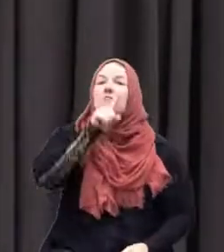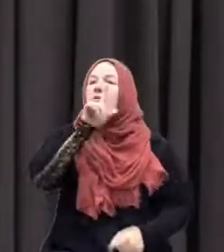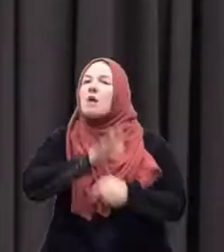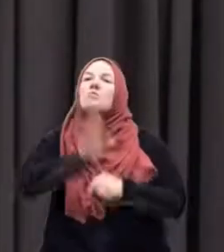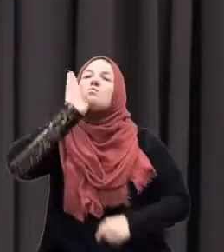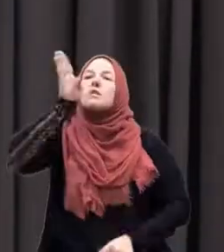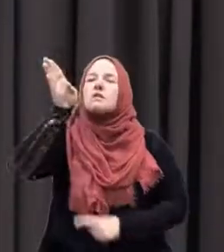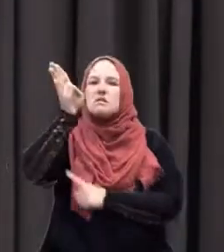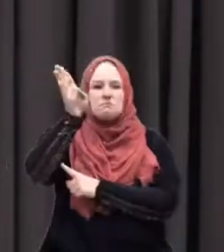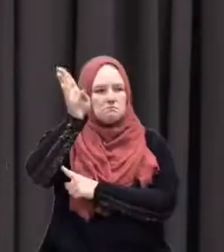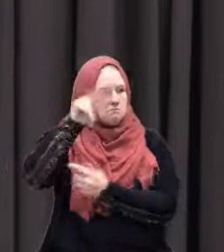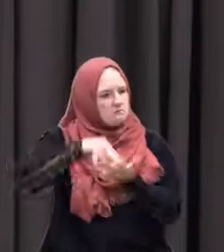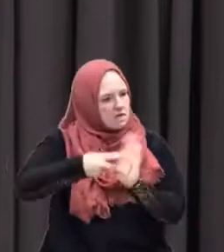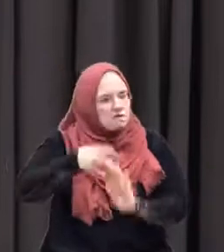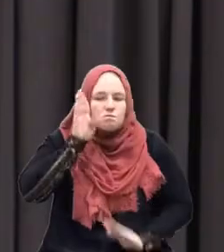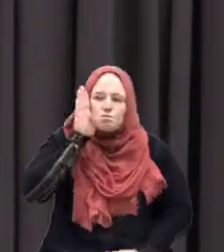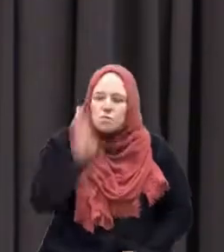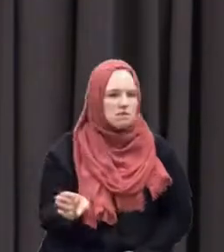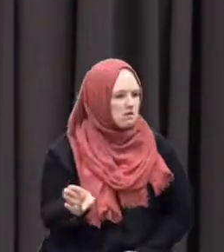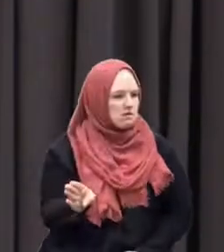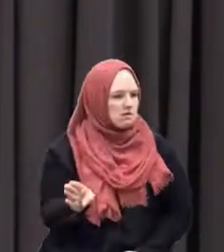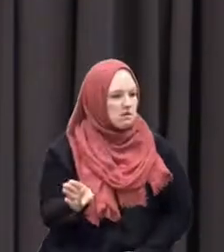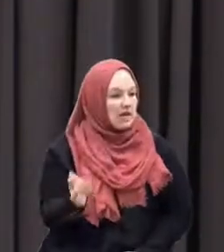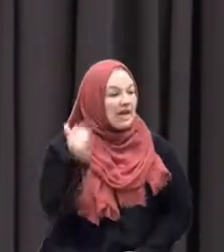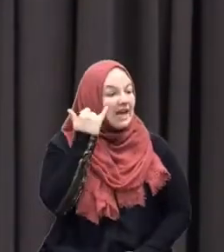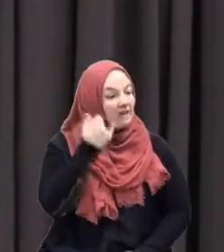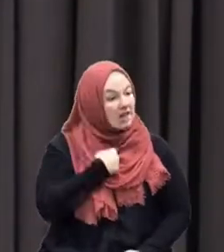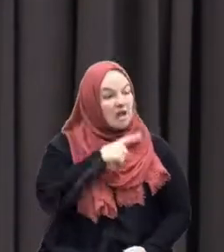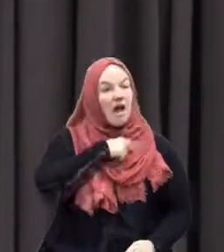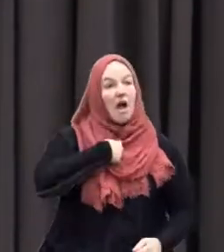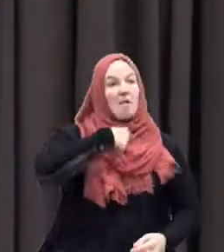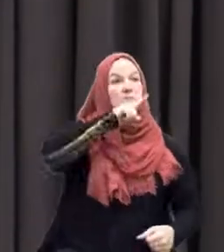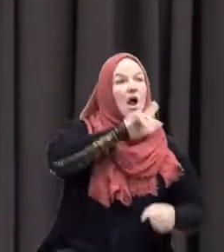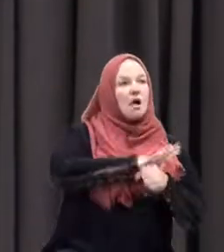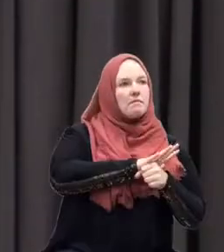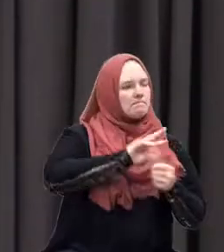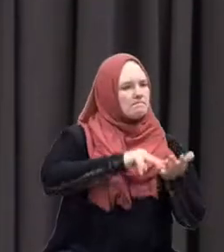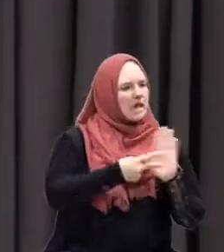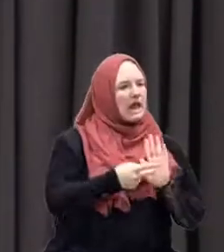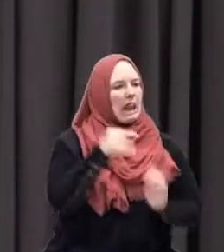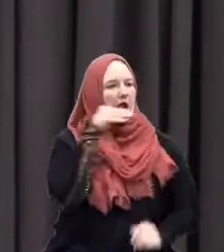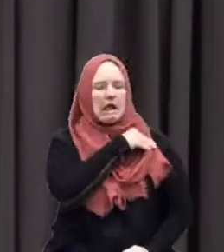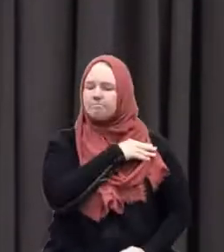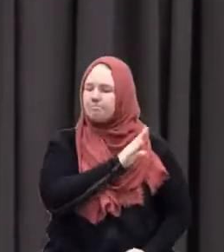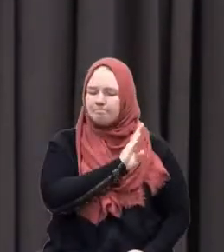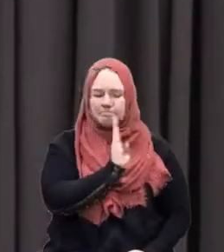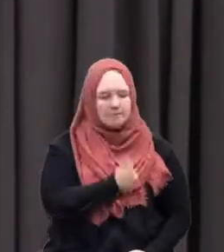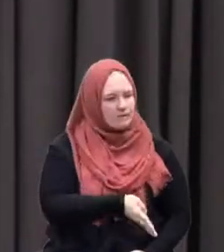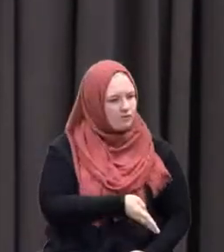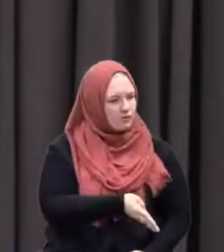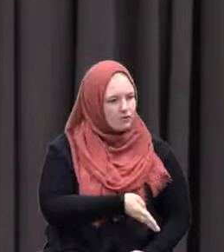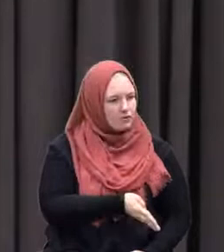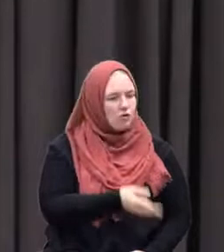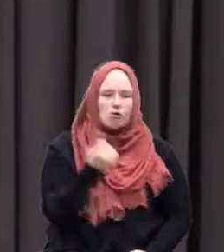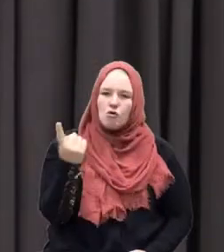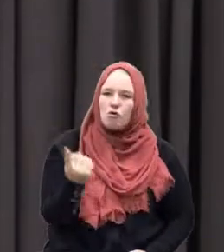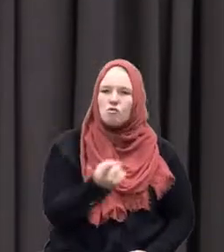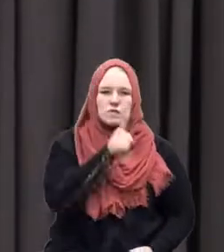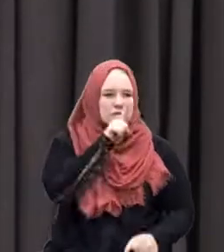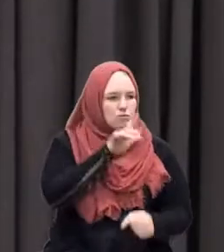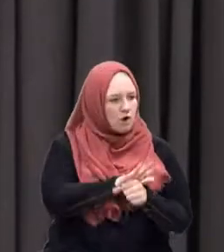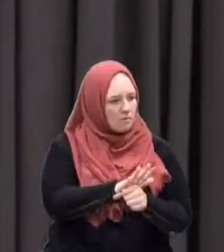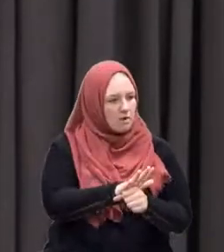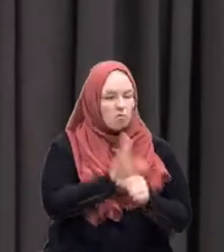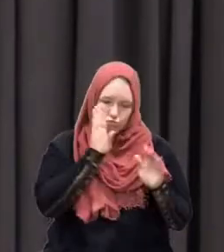promise. He never took back his word. He spent a life